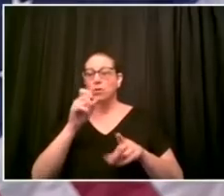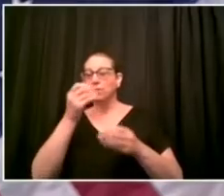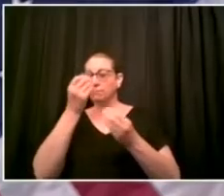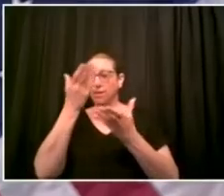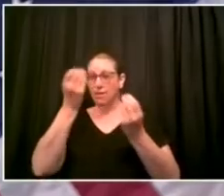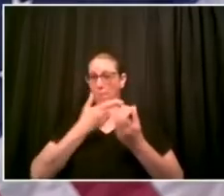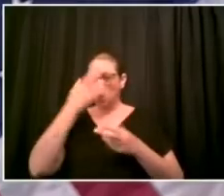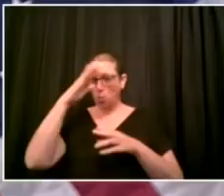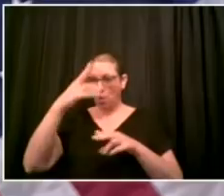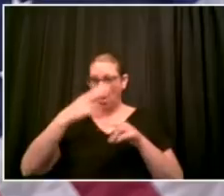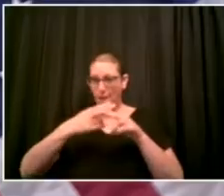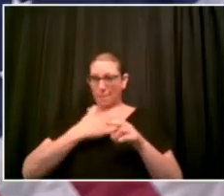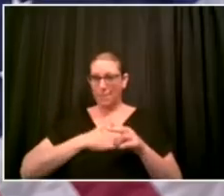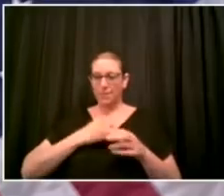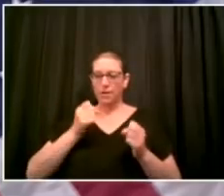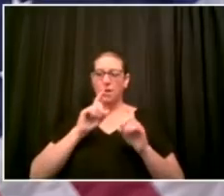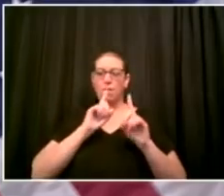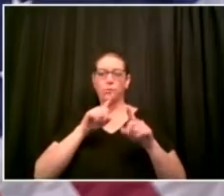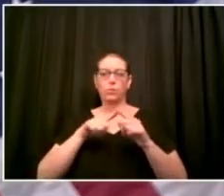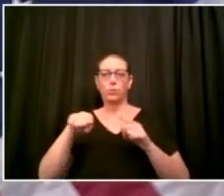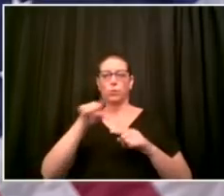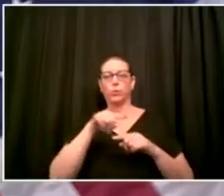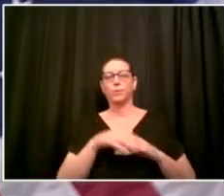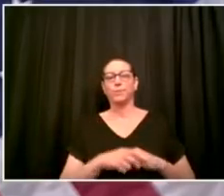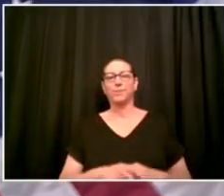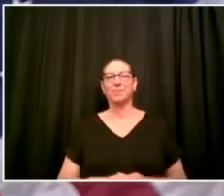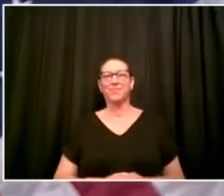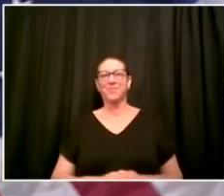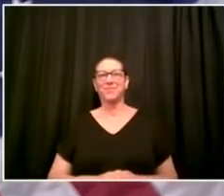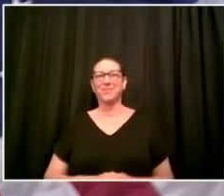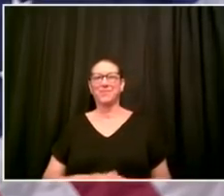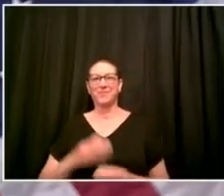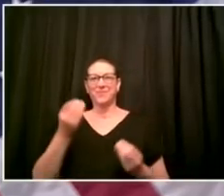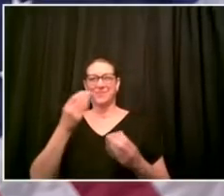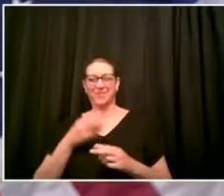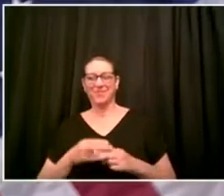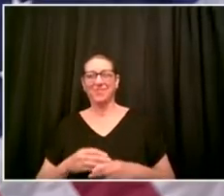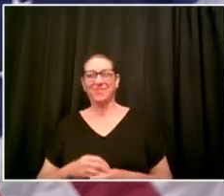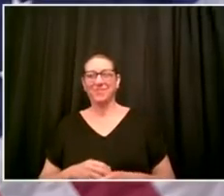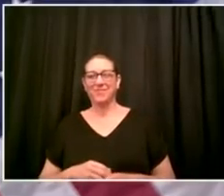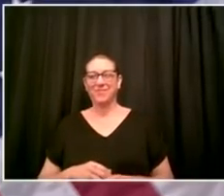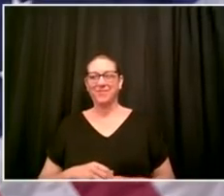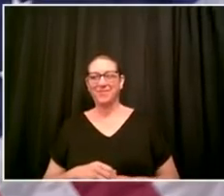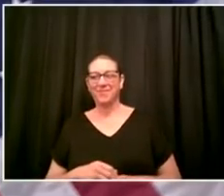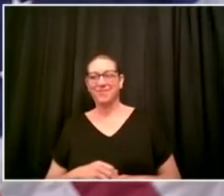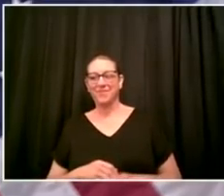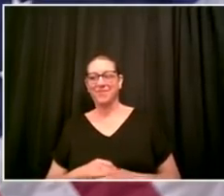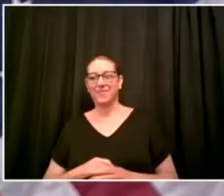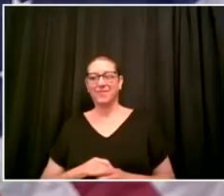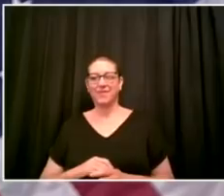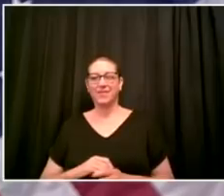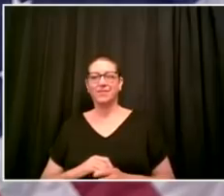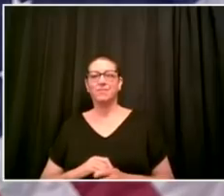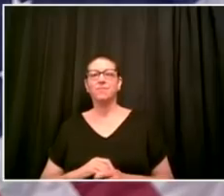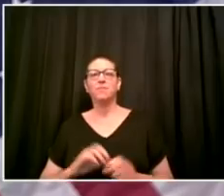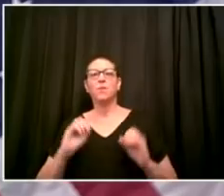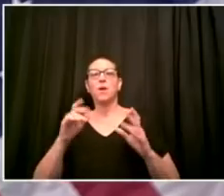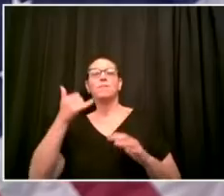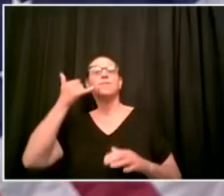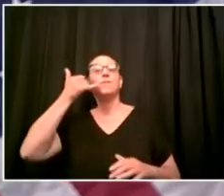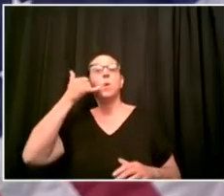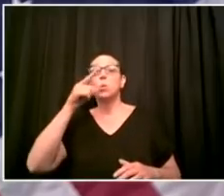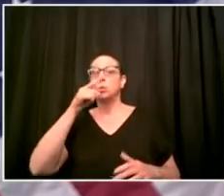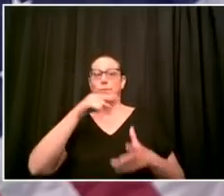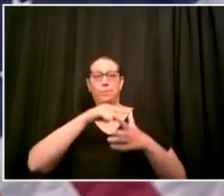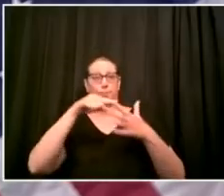and please let me know the name and outlet of each journalist. Just a quick reminder that we have Dr. Long in the blue room